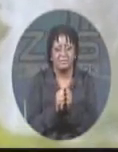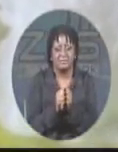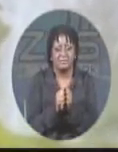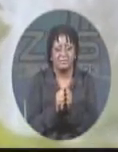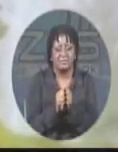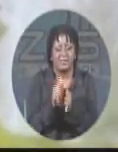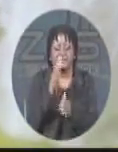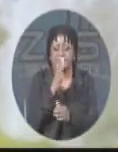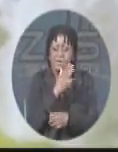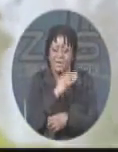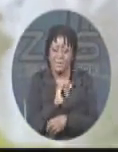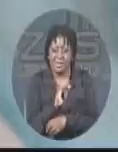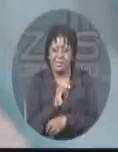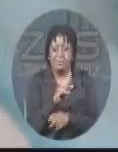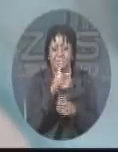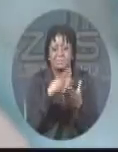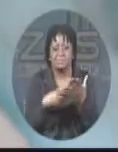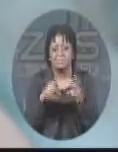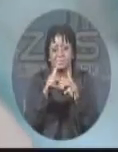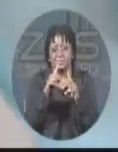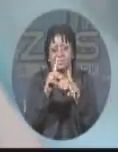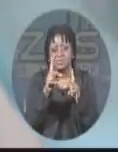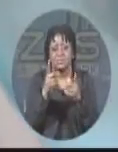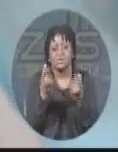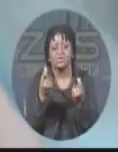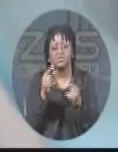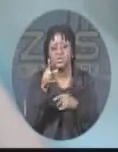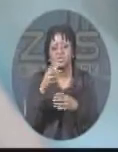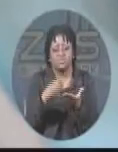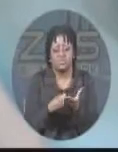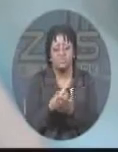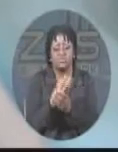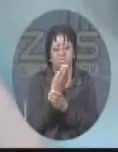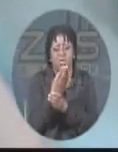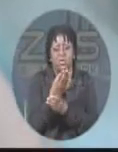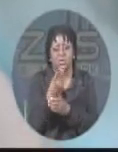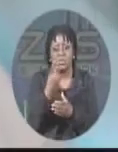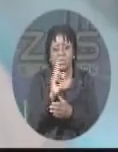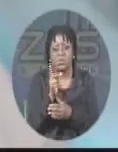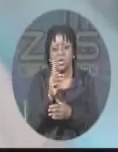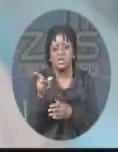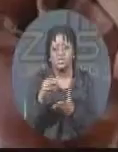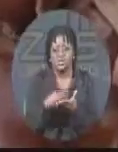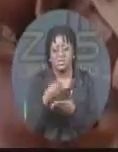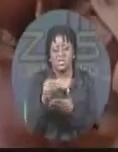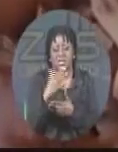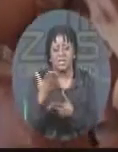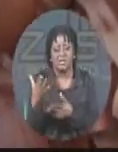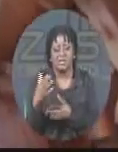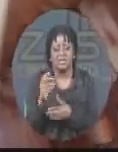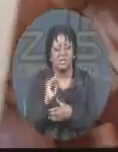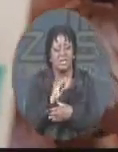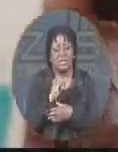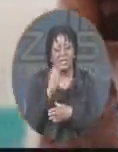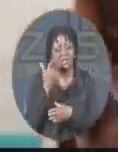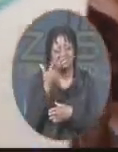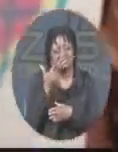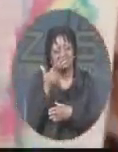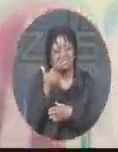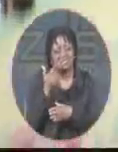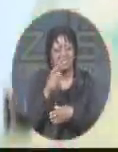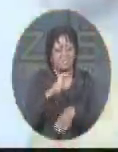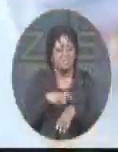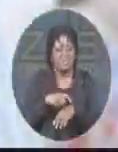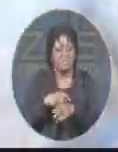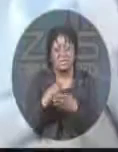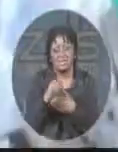what do you grow and where do you sell your stuff? Well, I hardly sell my stuff. My wife more sell home, but I don't sell